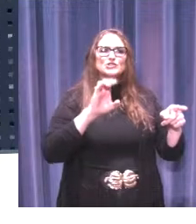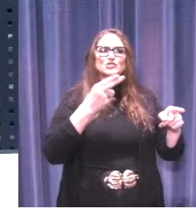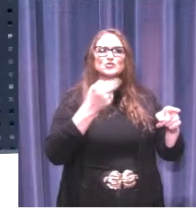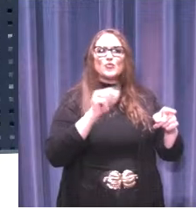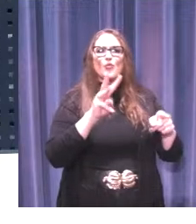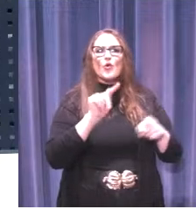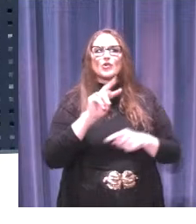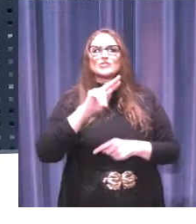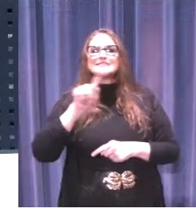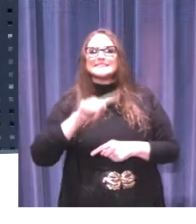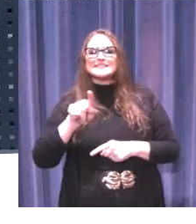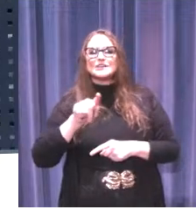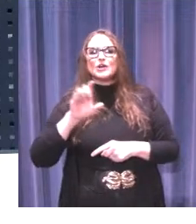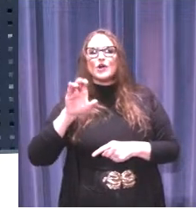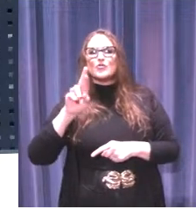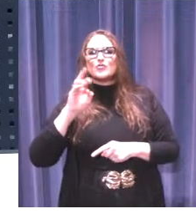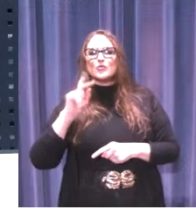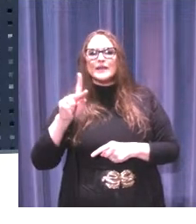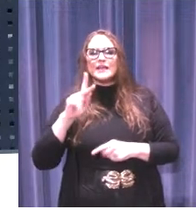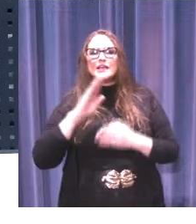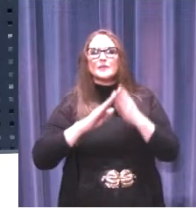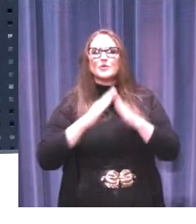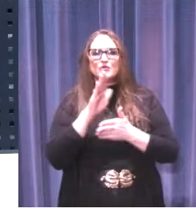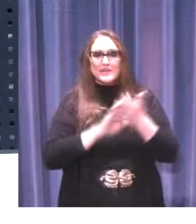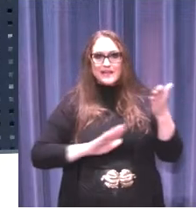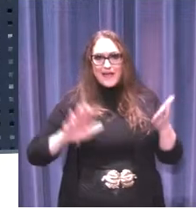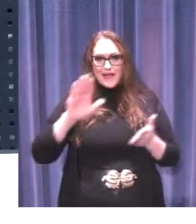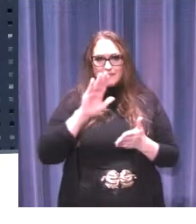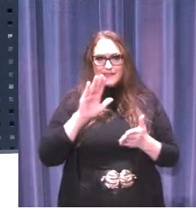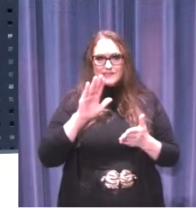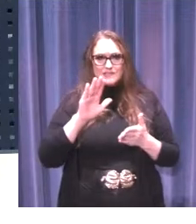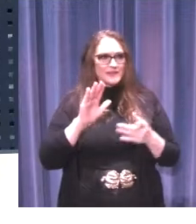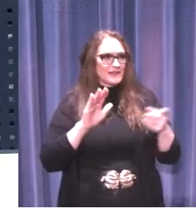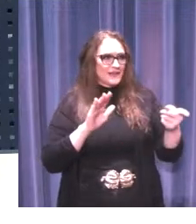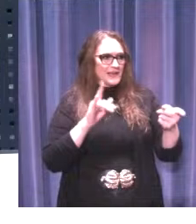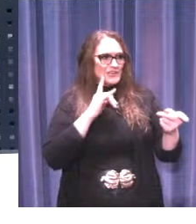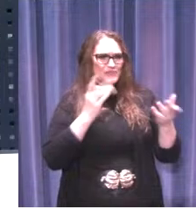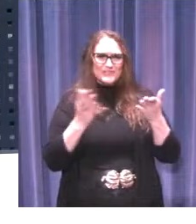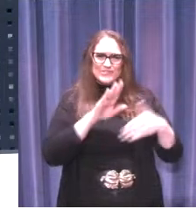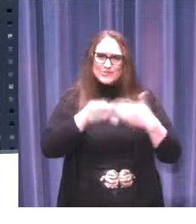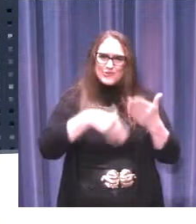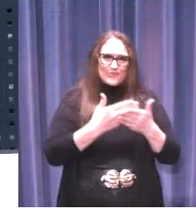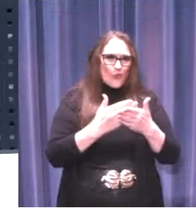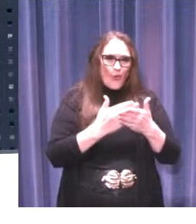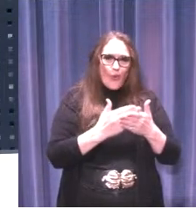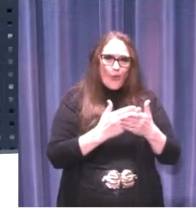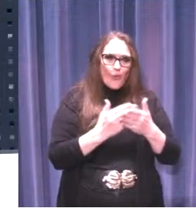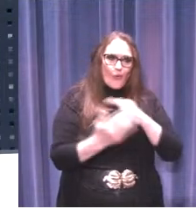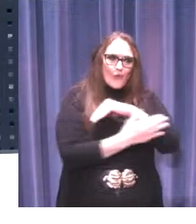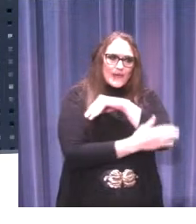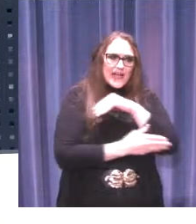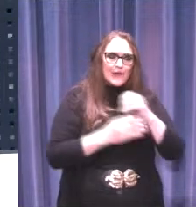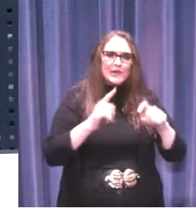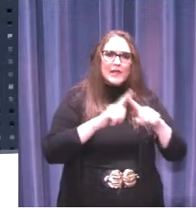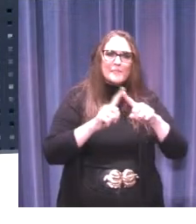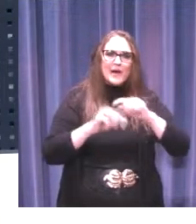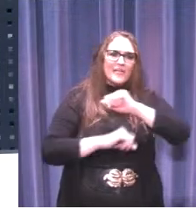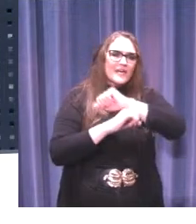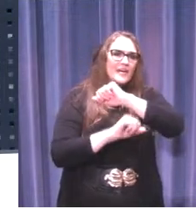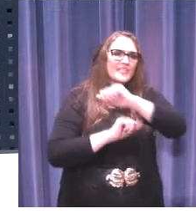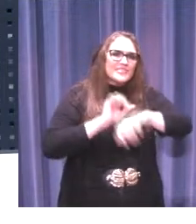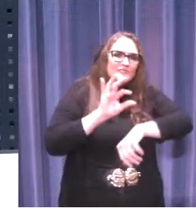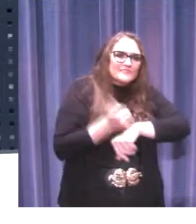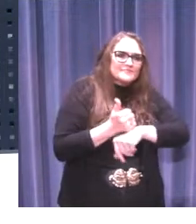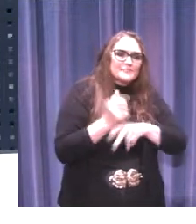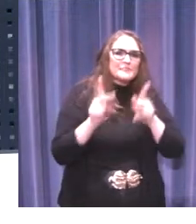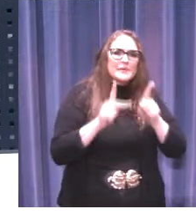Community College. And you serve the whole county, but the founding people chose